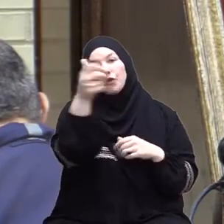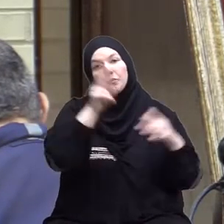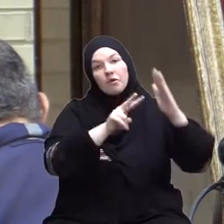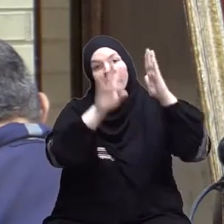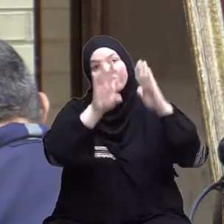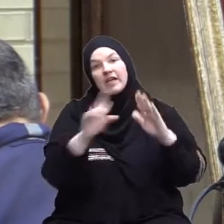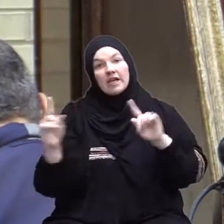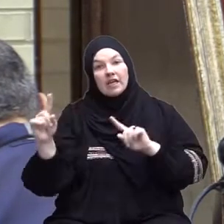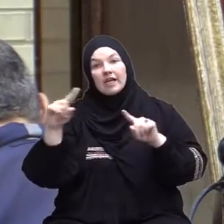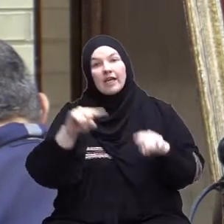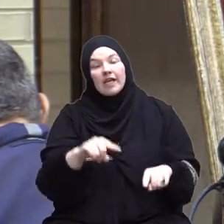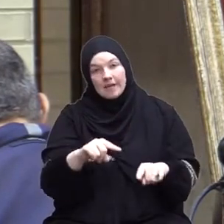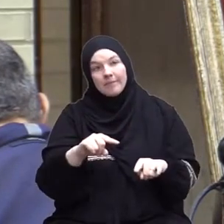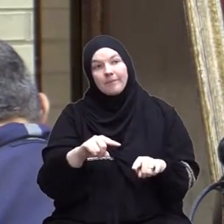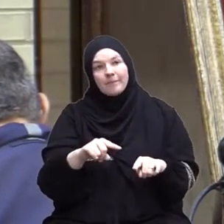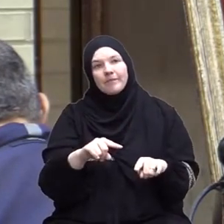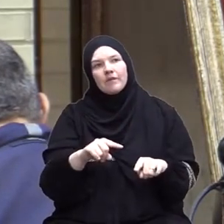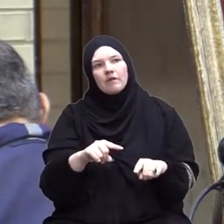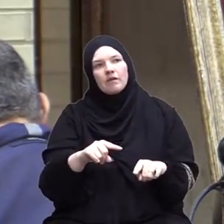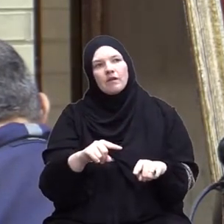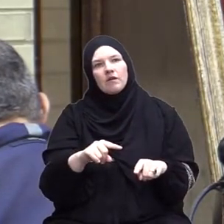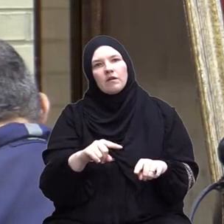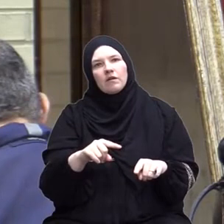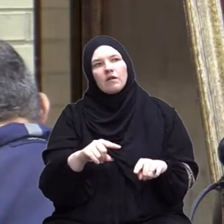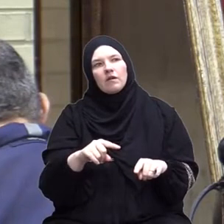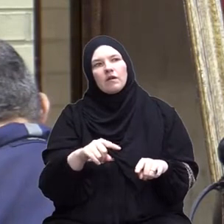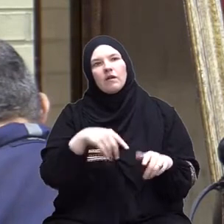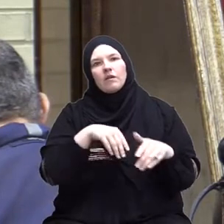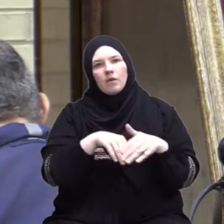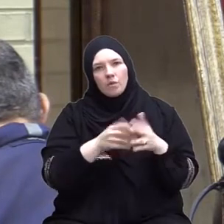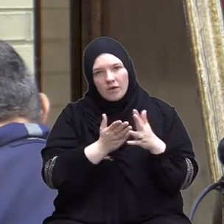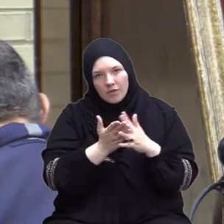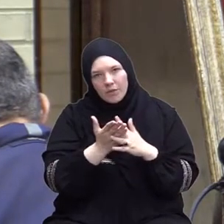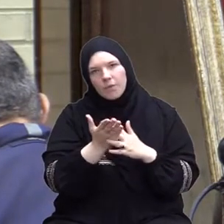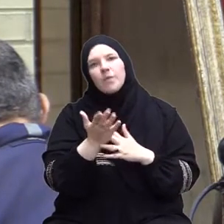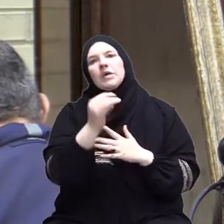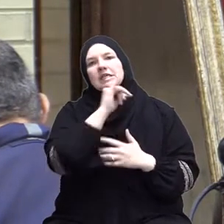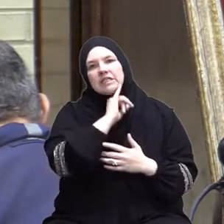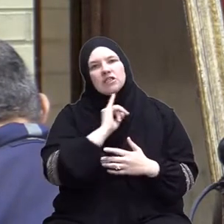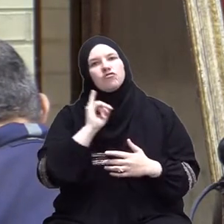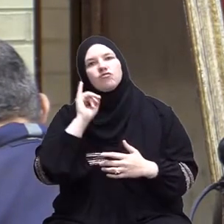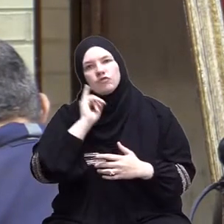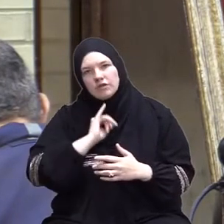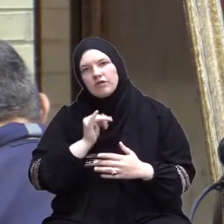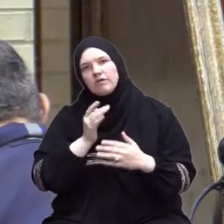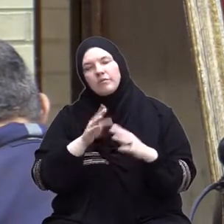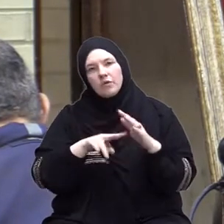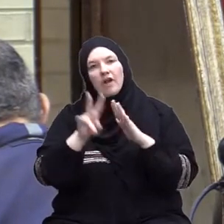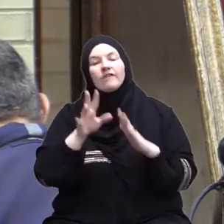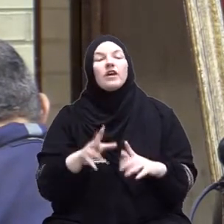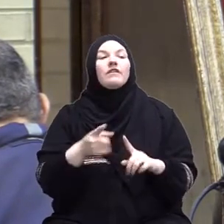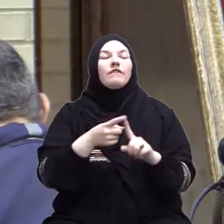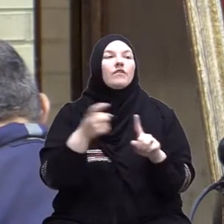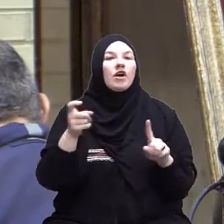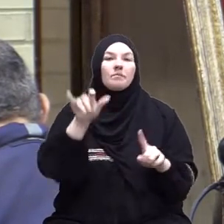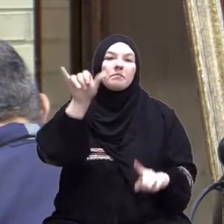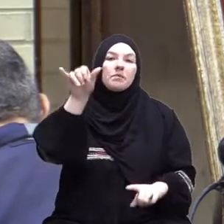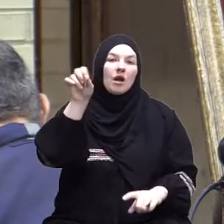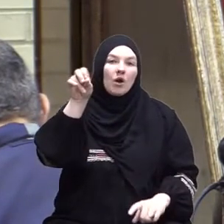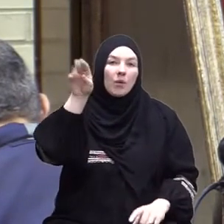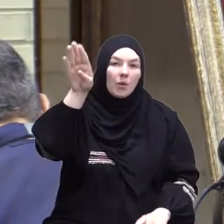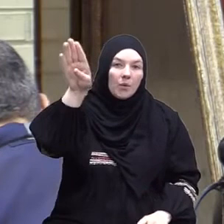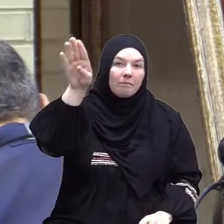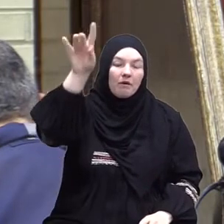came, they went through the Israelite chain of prophets, right? From